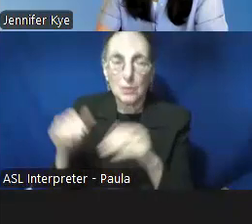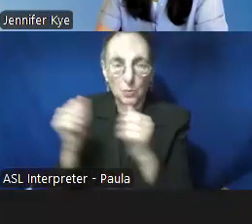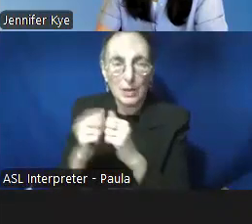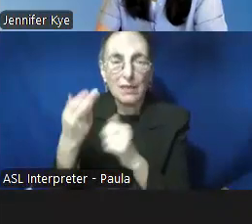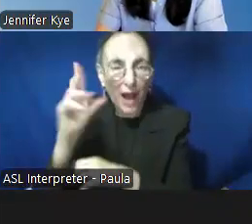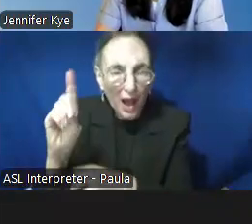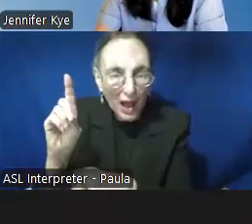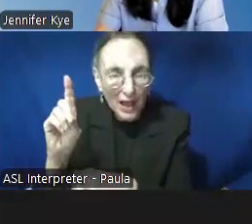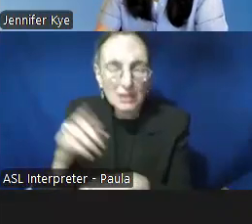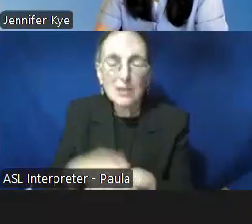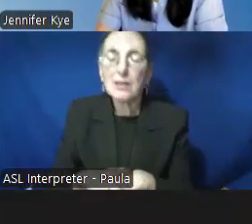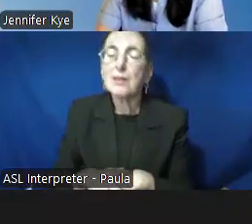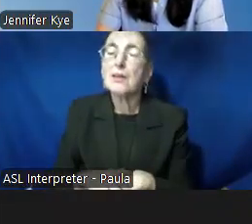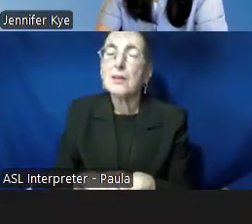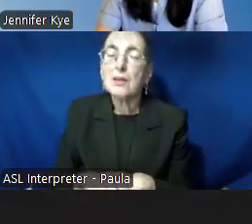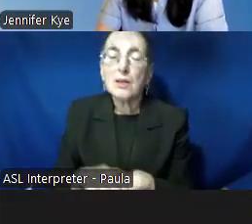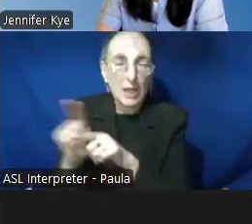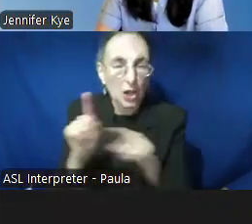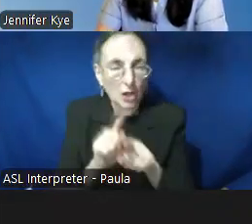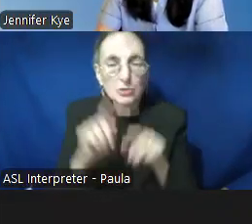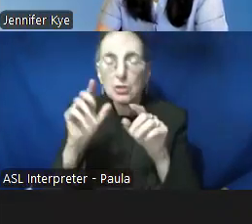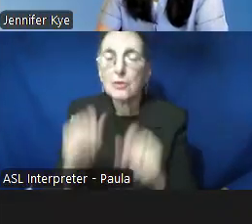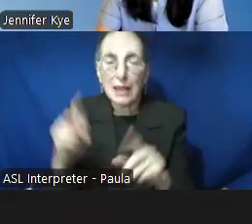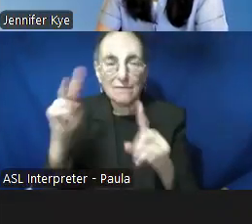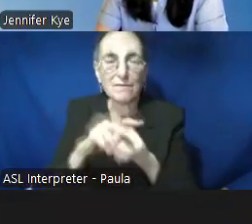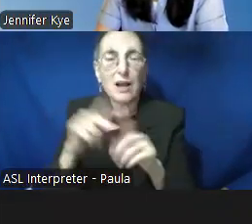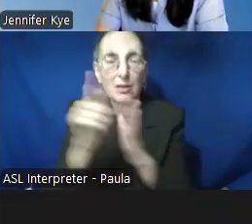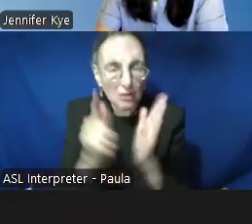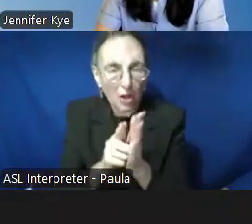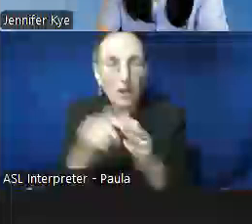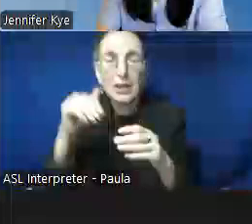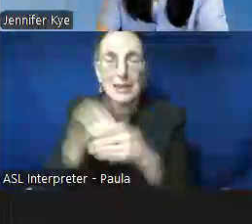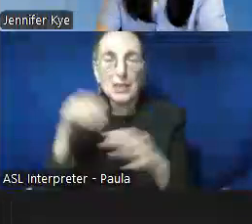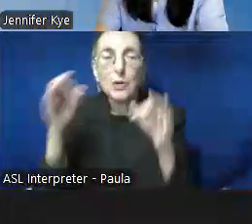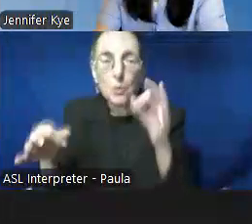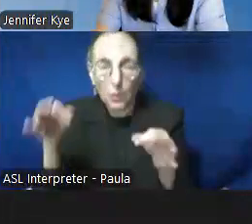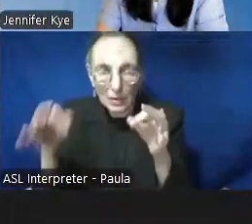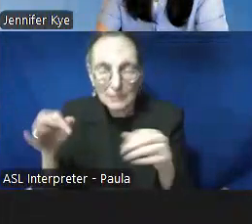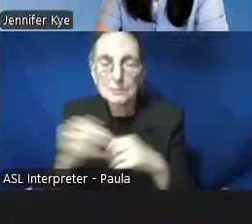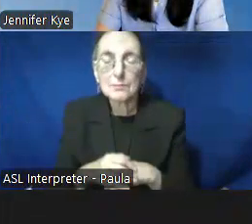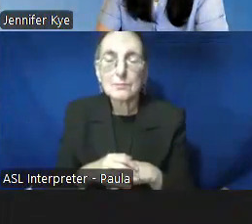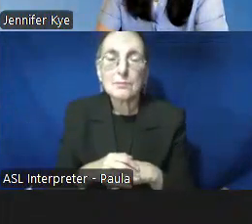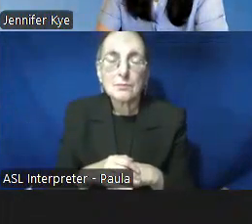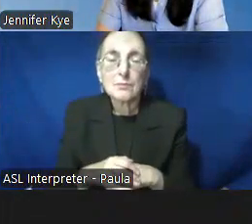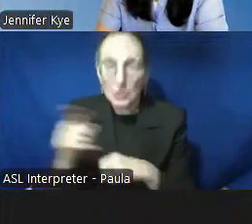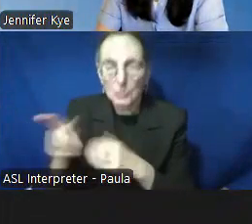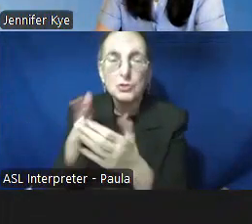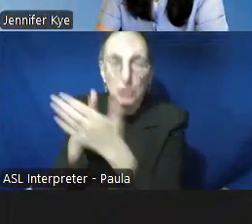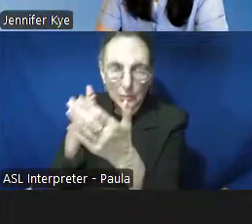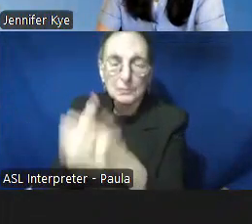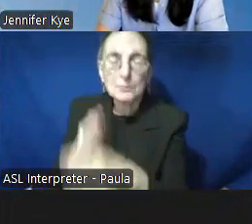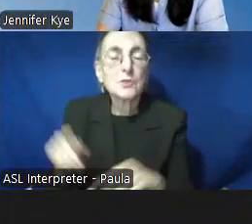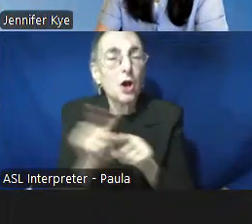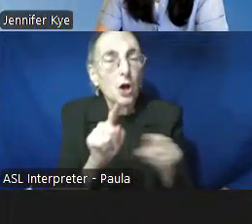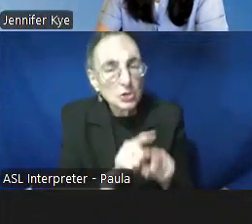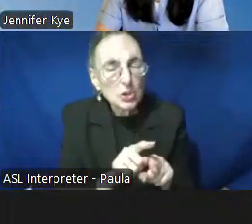agencies. They can also file litigation in courts. And then also sometimes housing cases involve